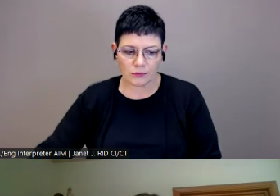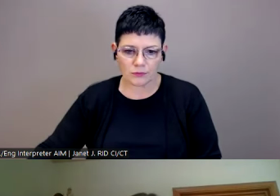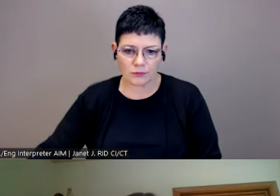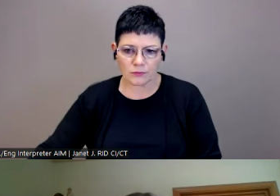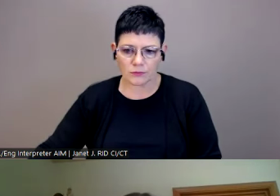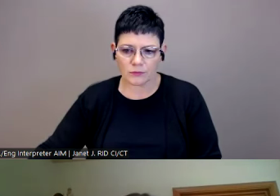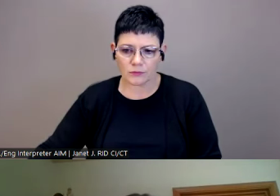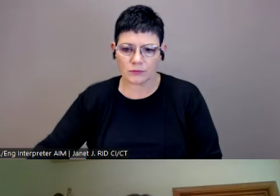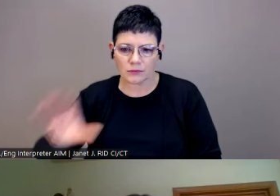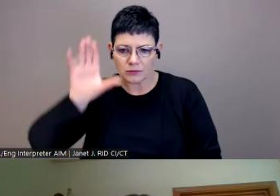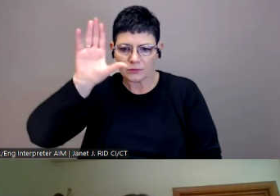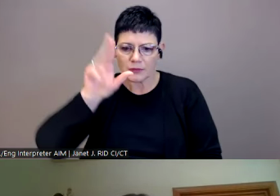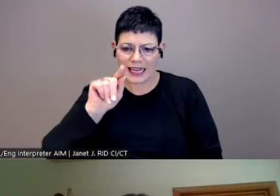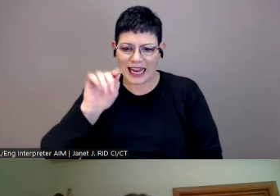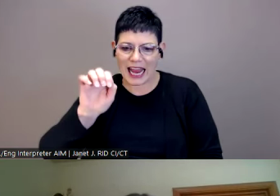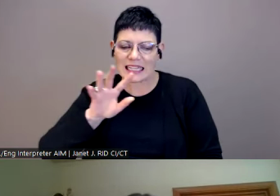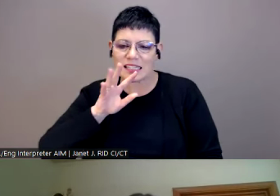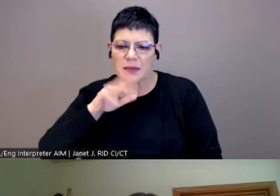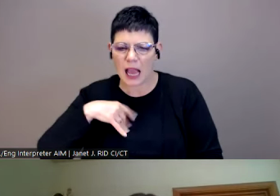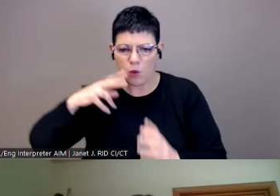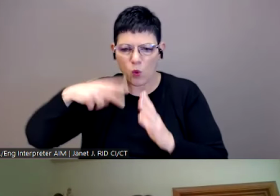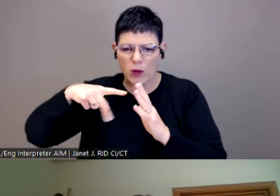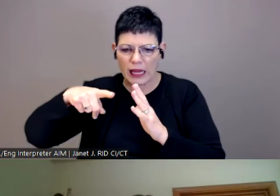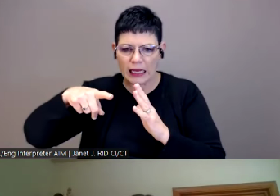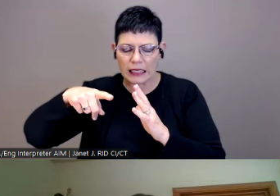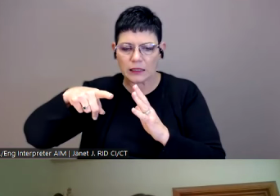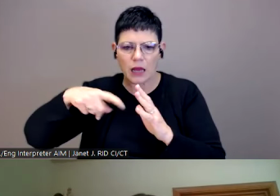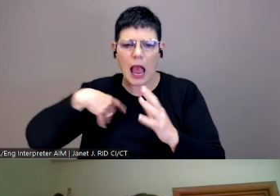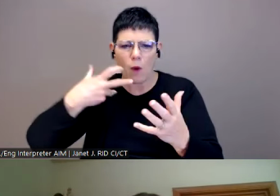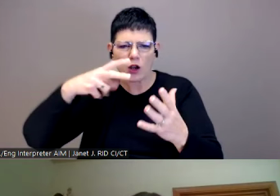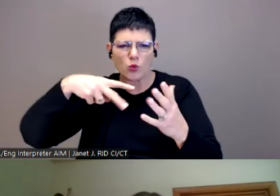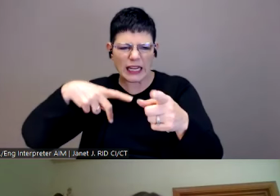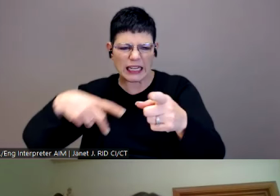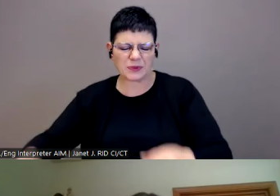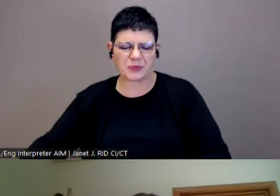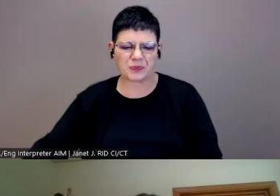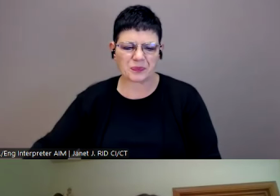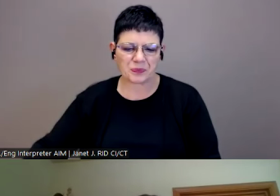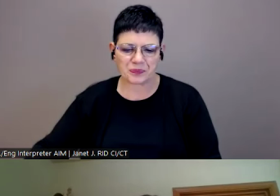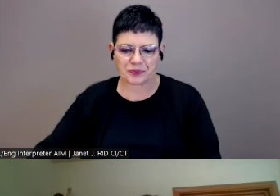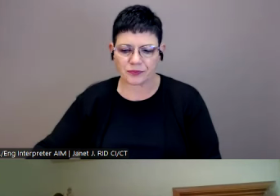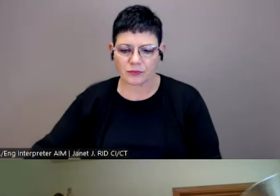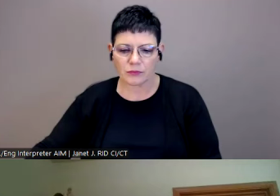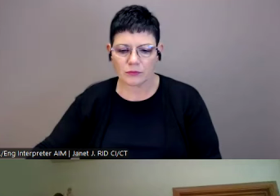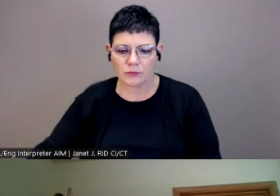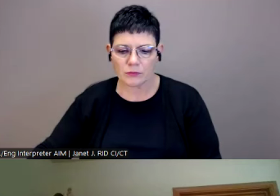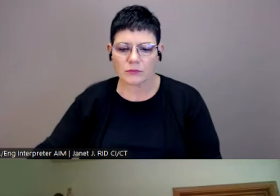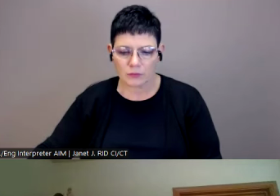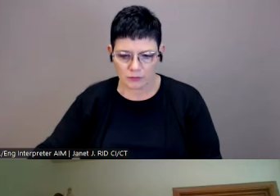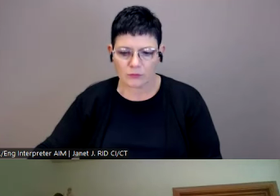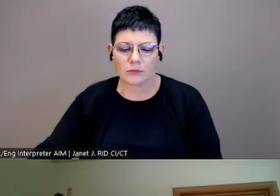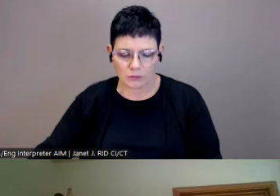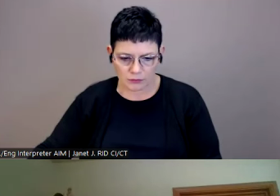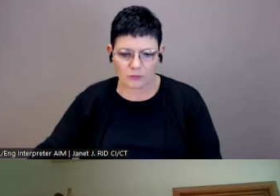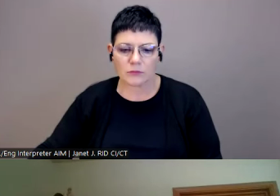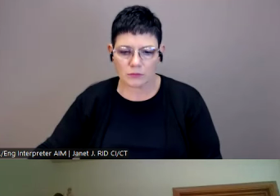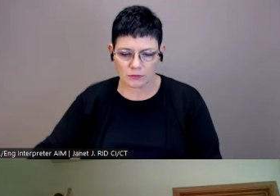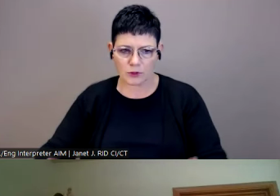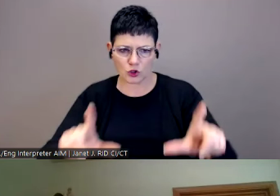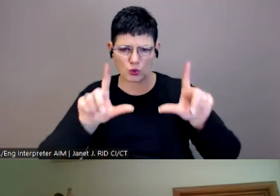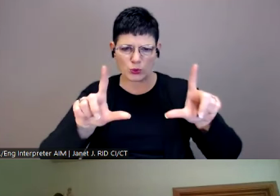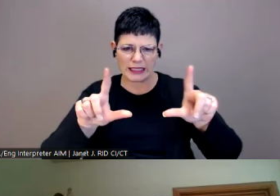Sophia, this is Kate. I'm going to read these options just for accessibility purposes. Folks, you're seeing on your